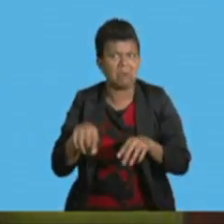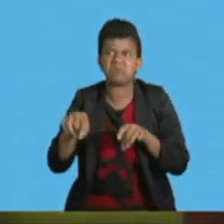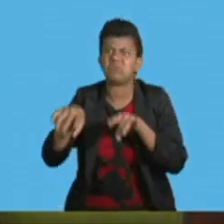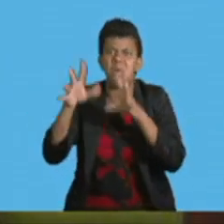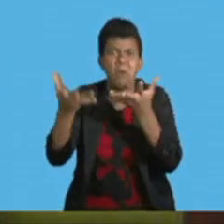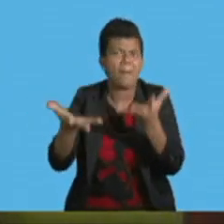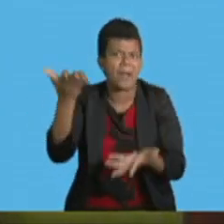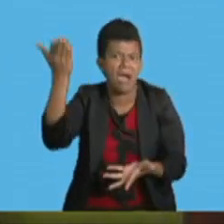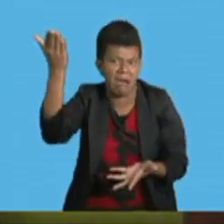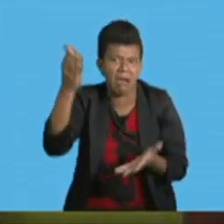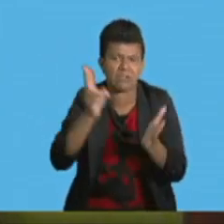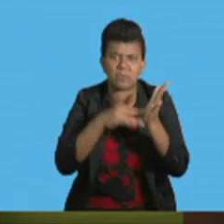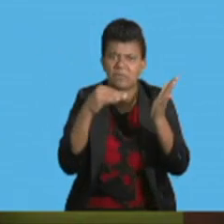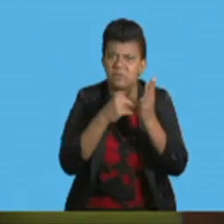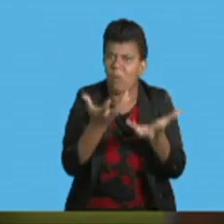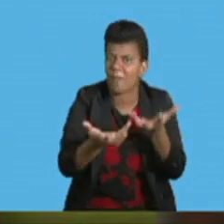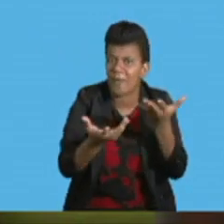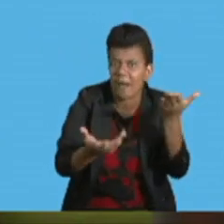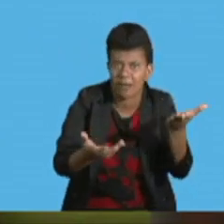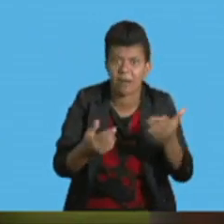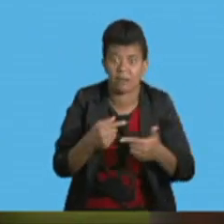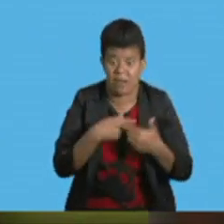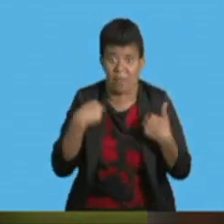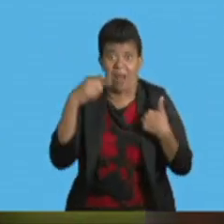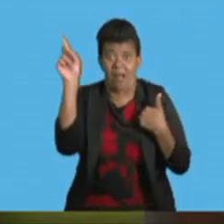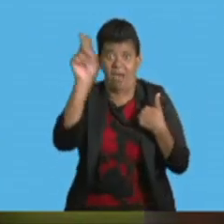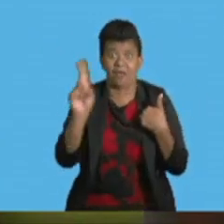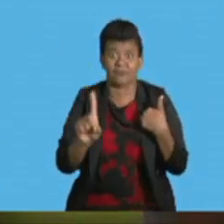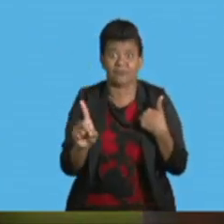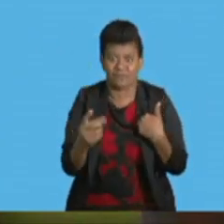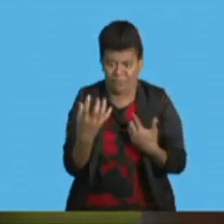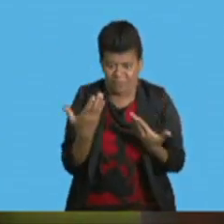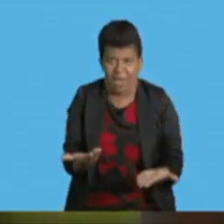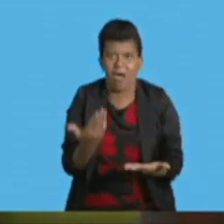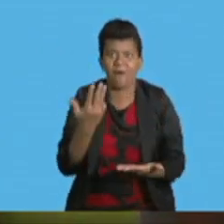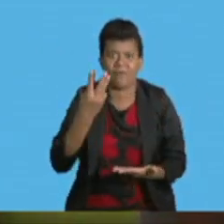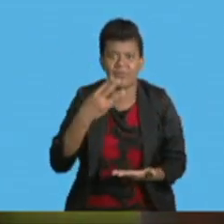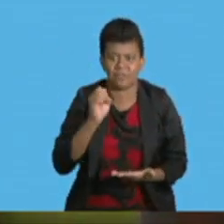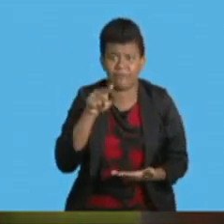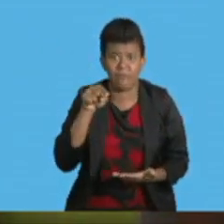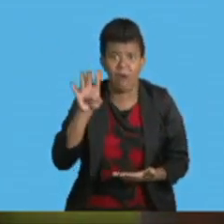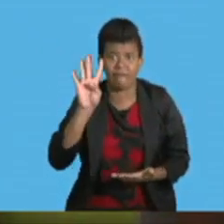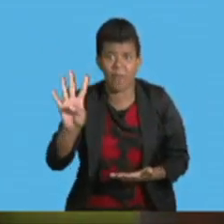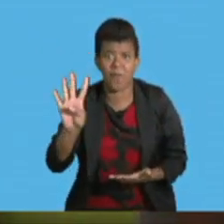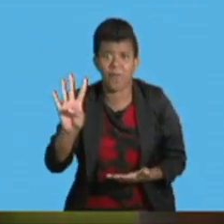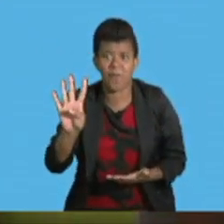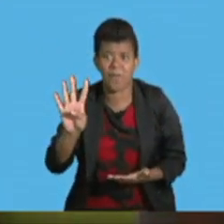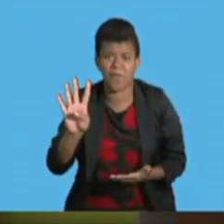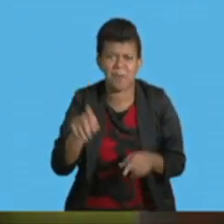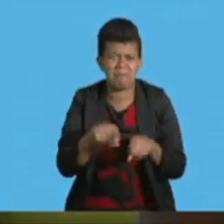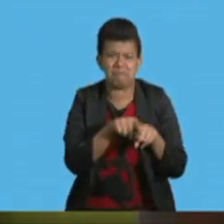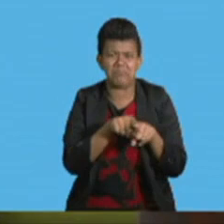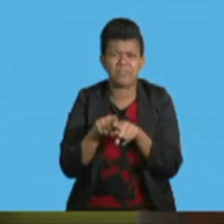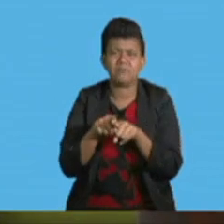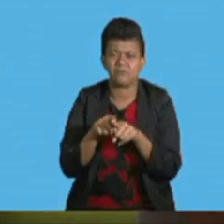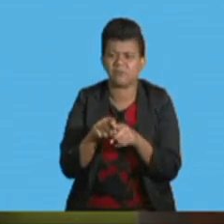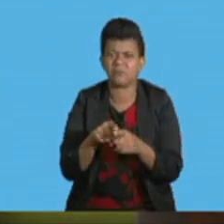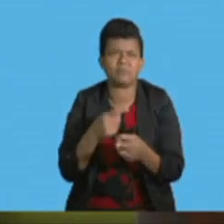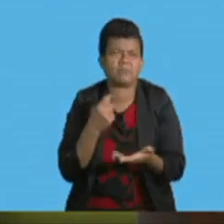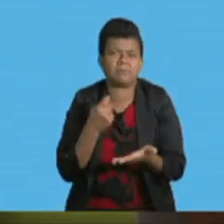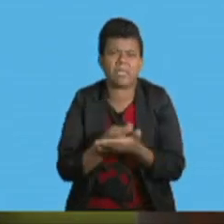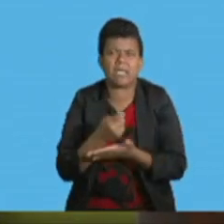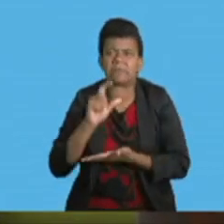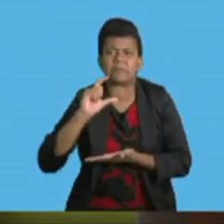our electricity tariff stands at 37.4 Fiji cents per unit compared to parts of New Zealand where they